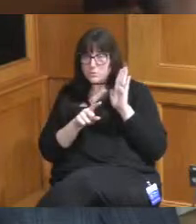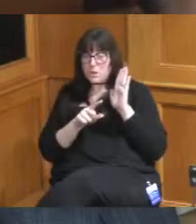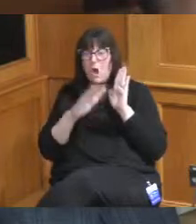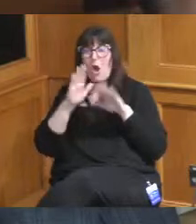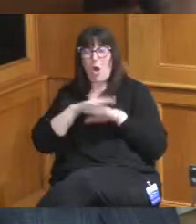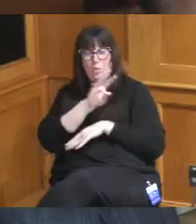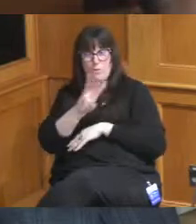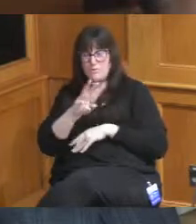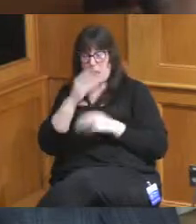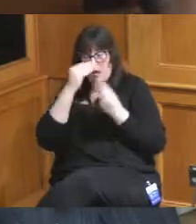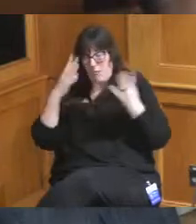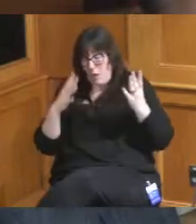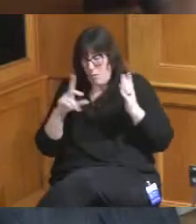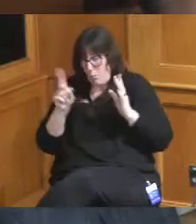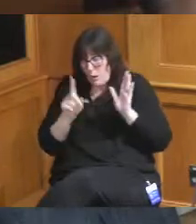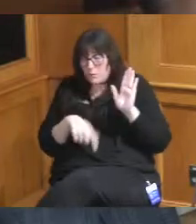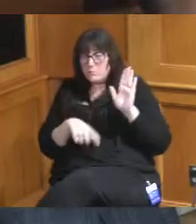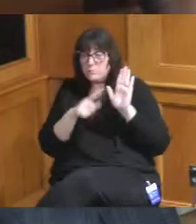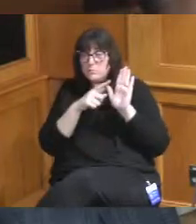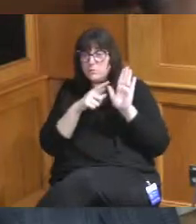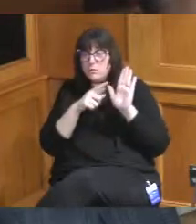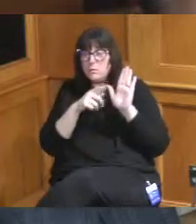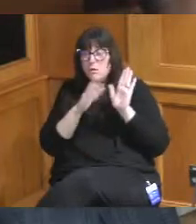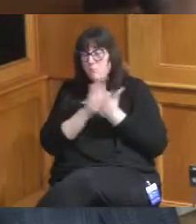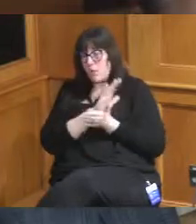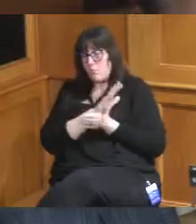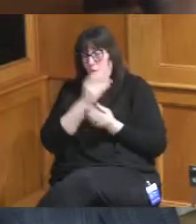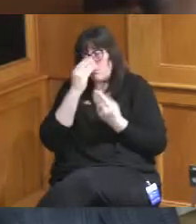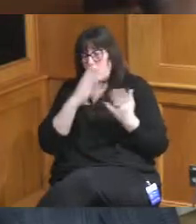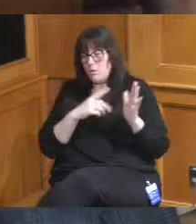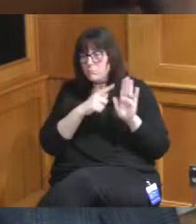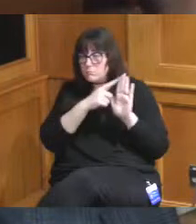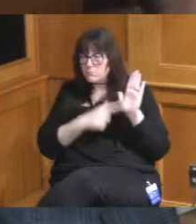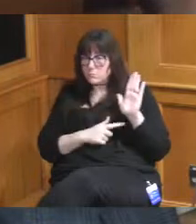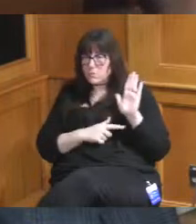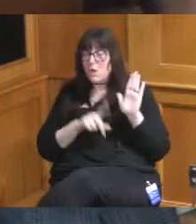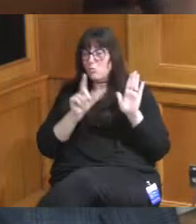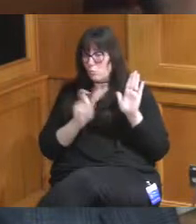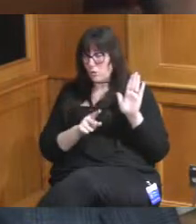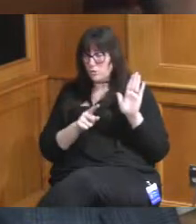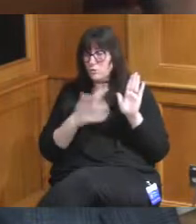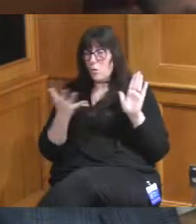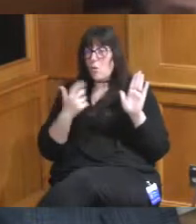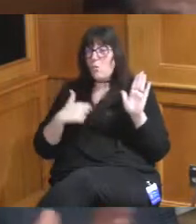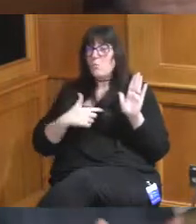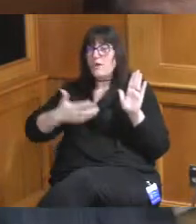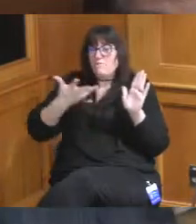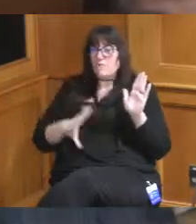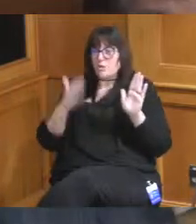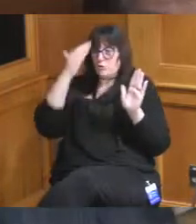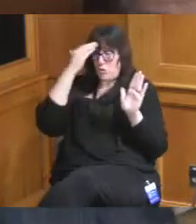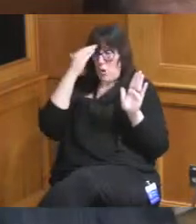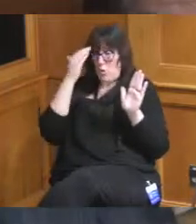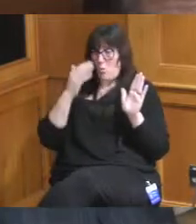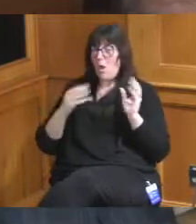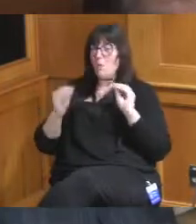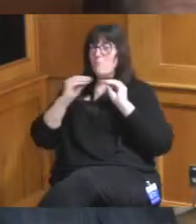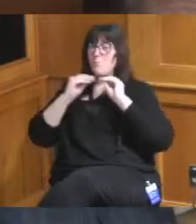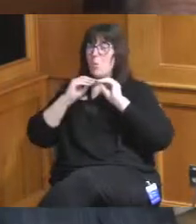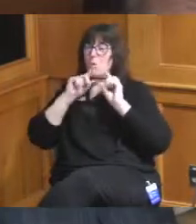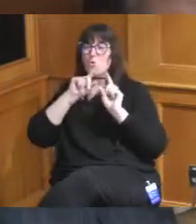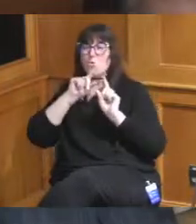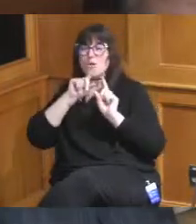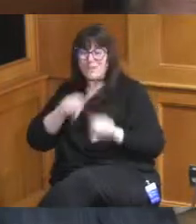website. Also hard copies for people. What we know today, and have all the different